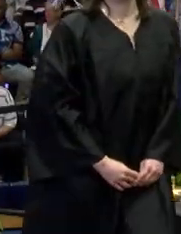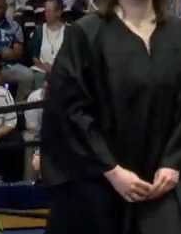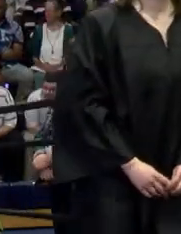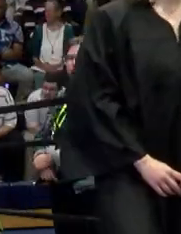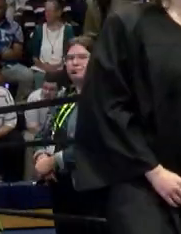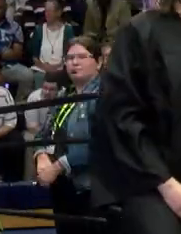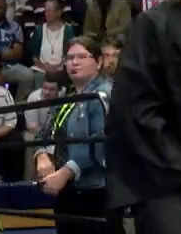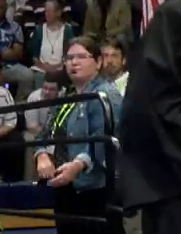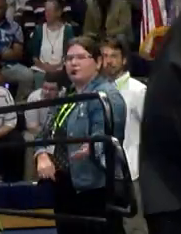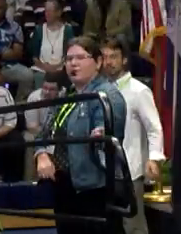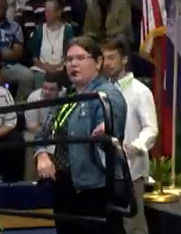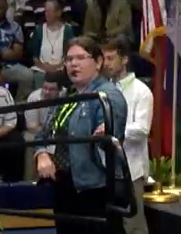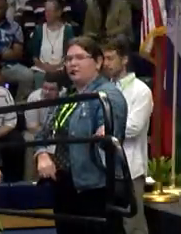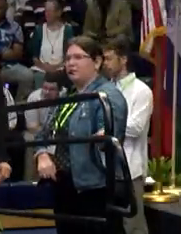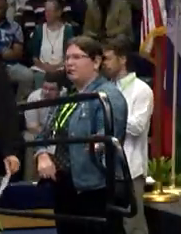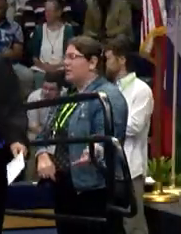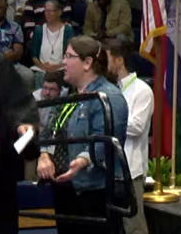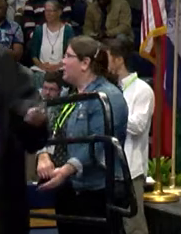Carla Beth Burcham.